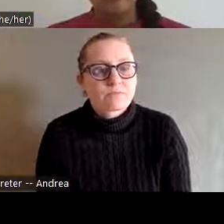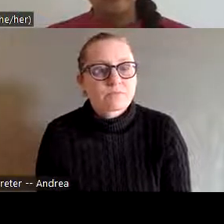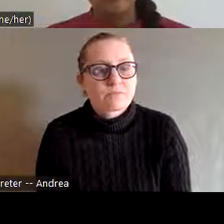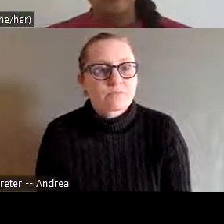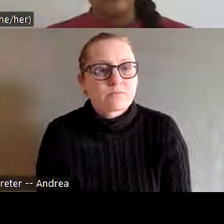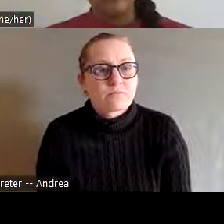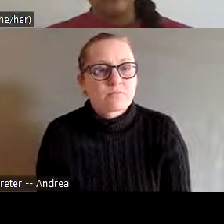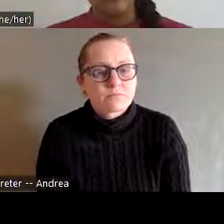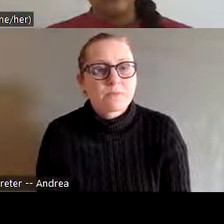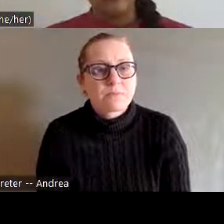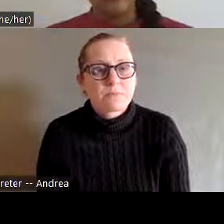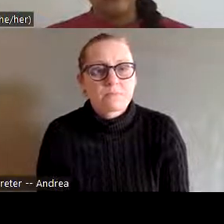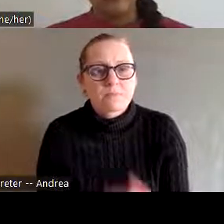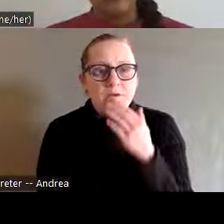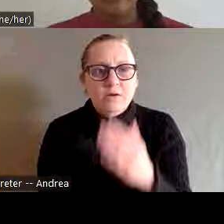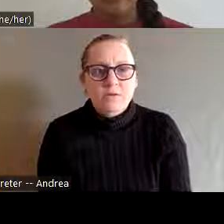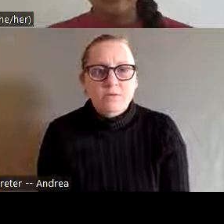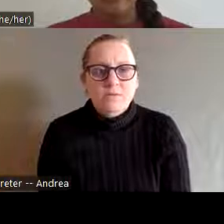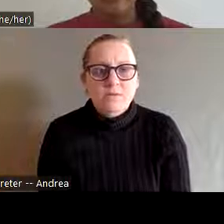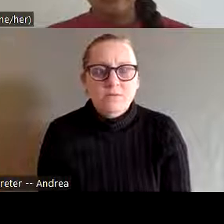Thank you.